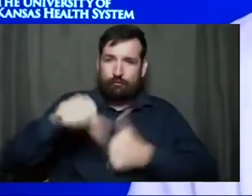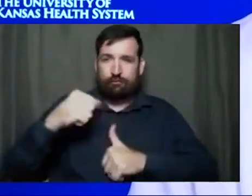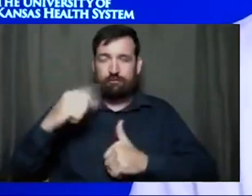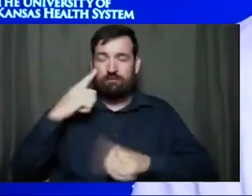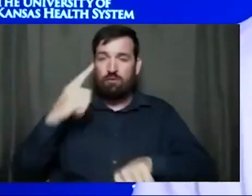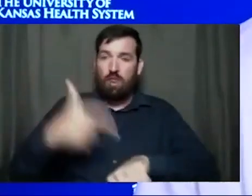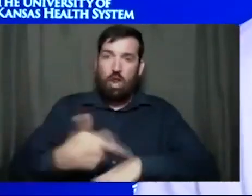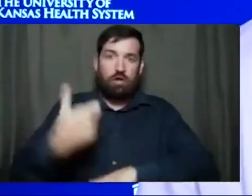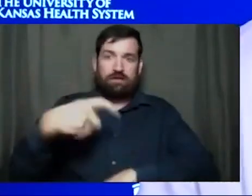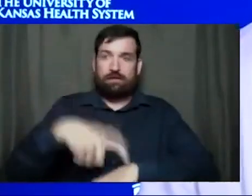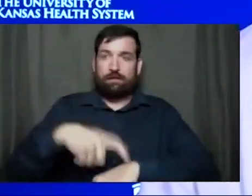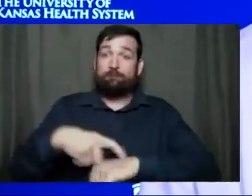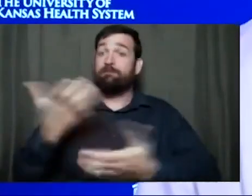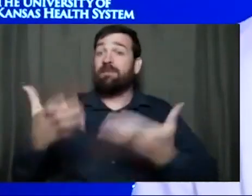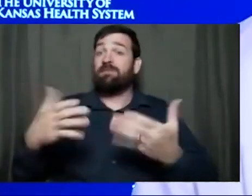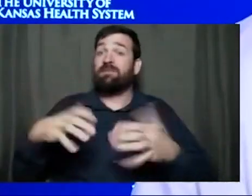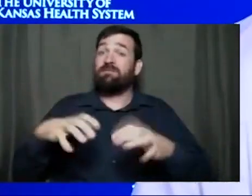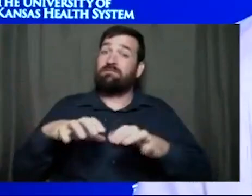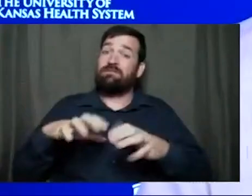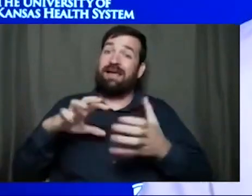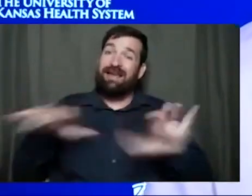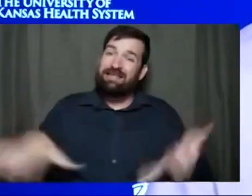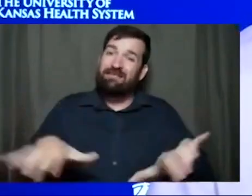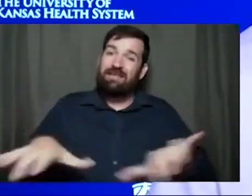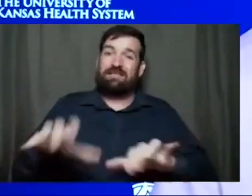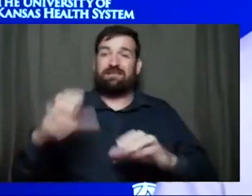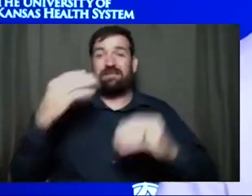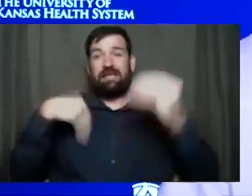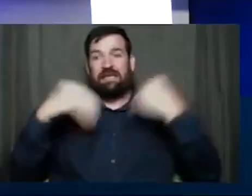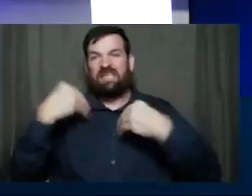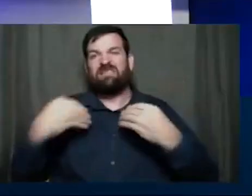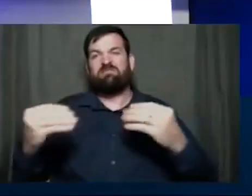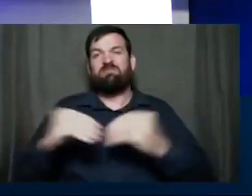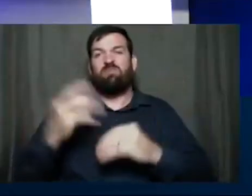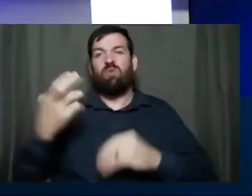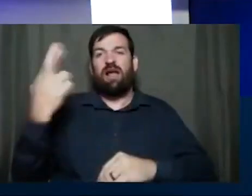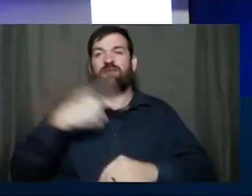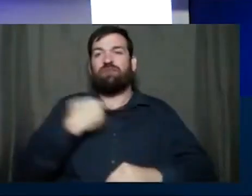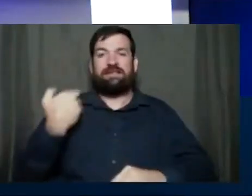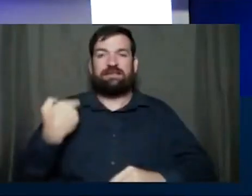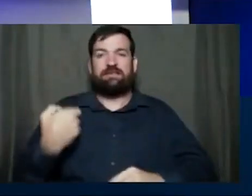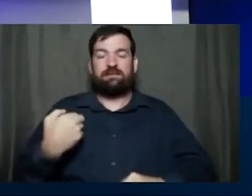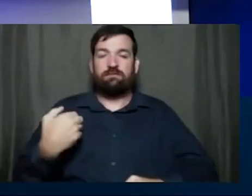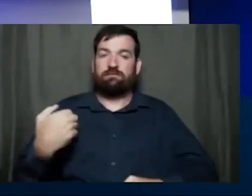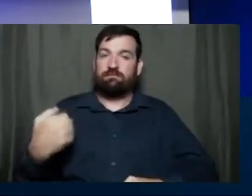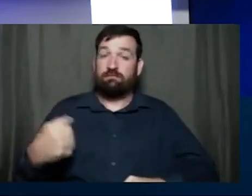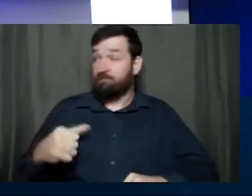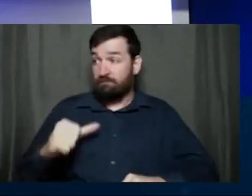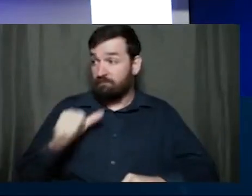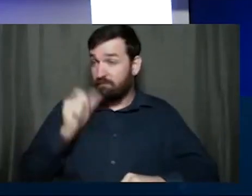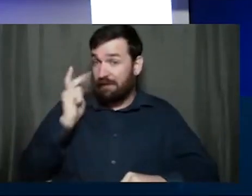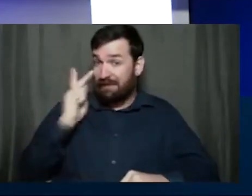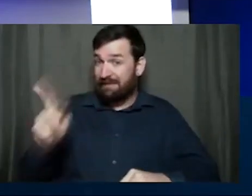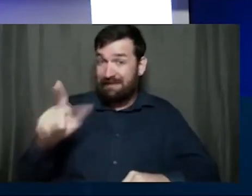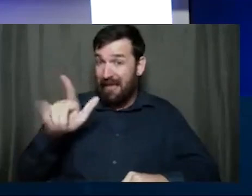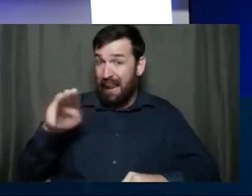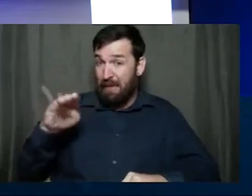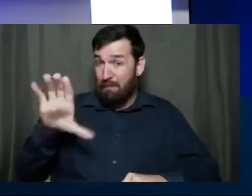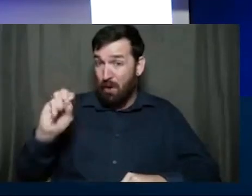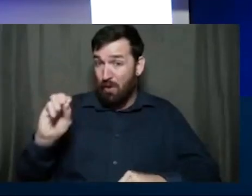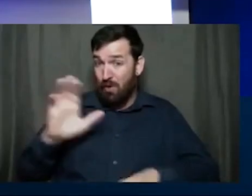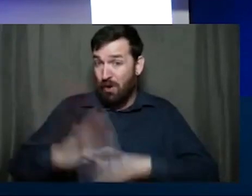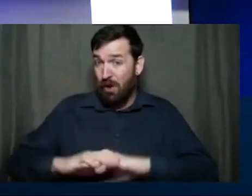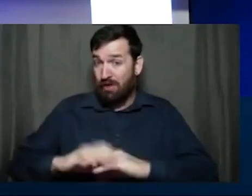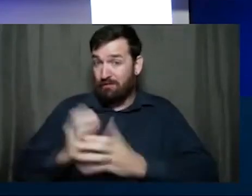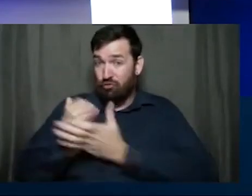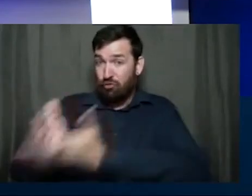maybe activities and or eating, that it is probably a little bit higher risk. So we're not going to see you doing the limbo out on a ship deck anytime soon.